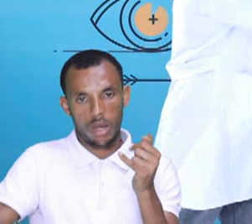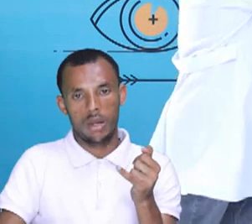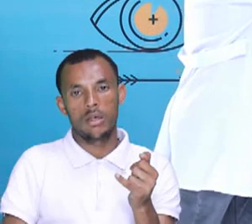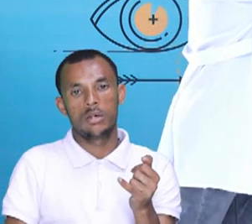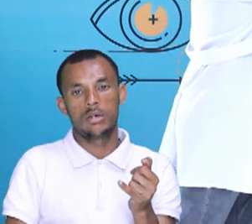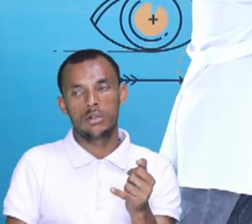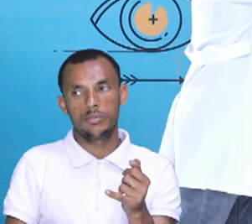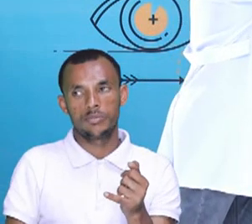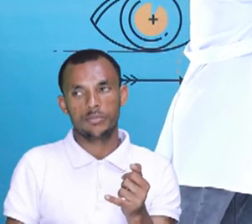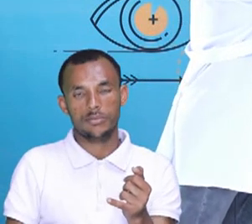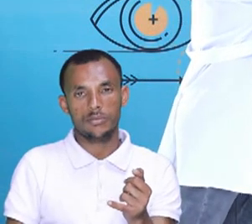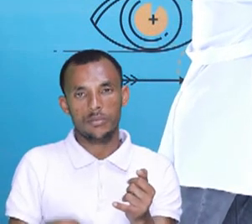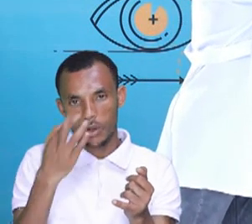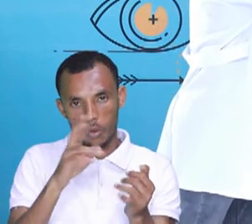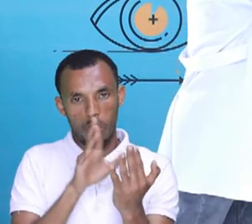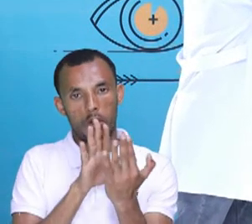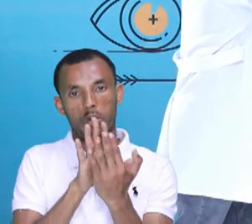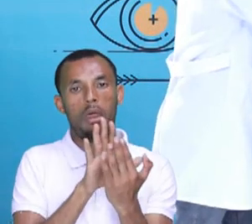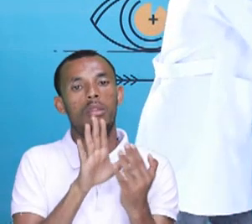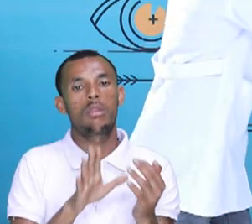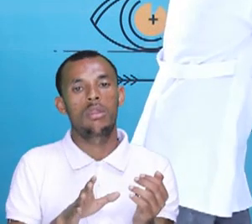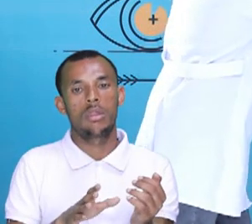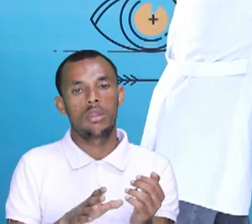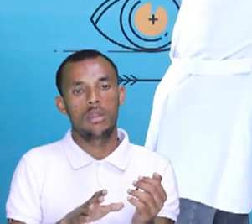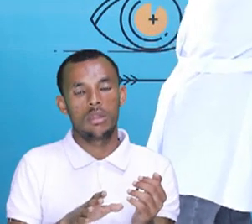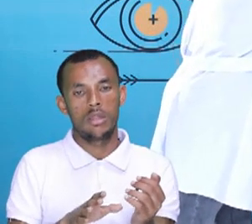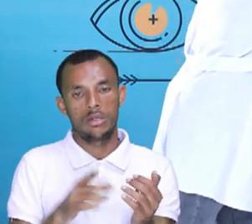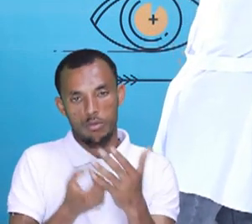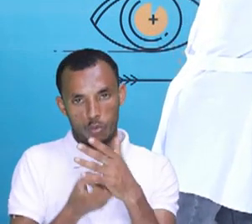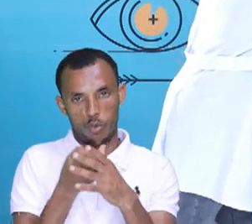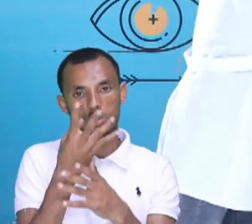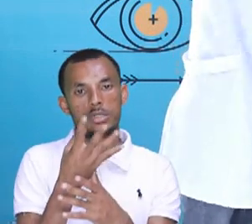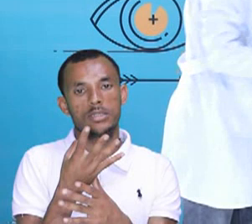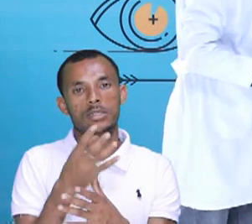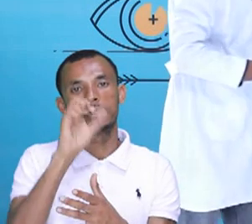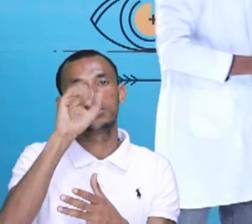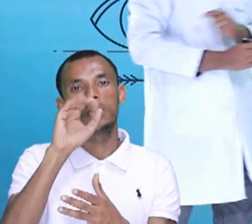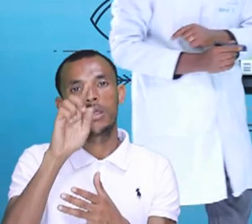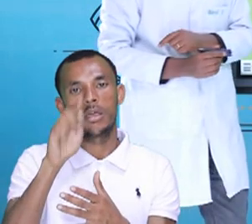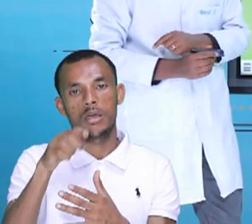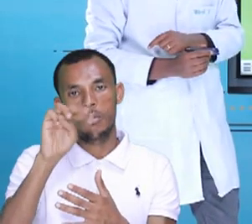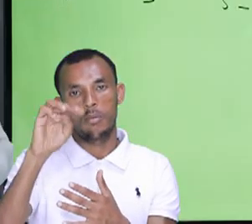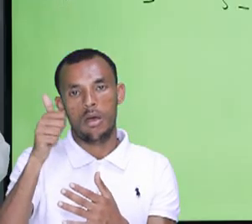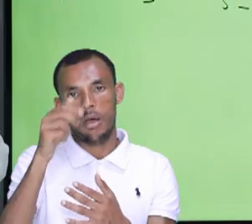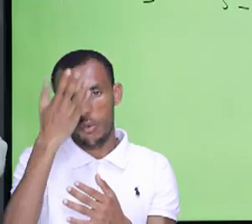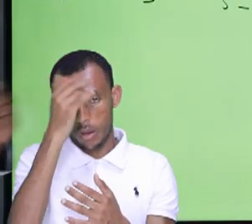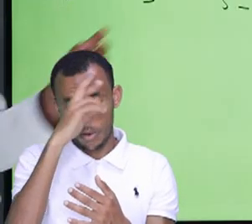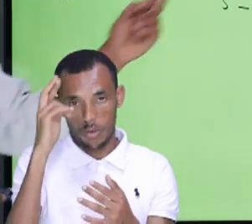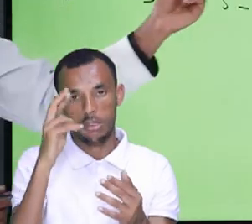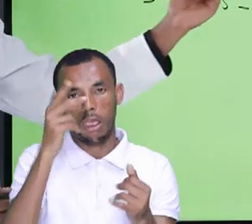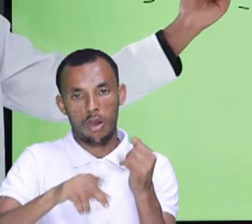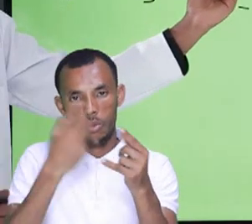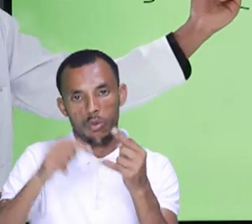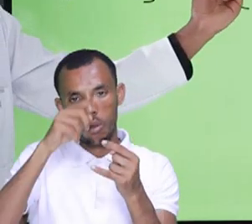one is end-to-end overlap or head-to-head overlap. This one is produces sigma because end-to-end overlap. The